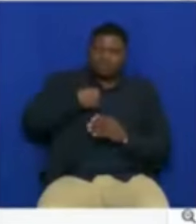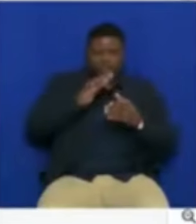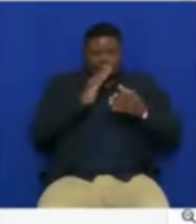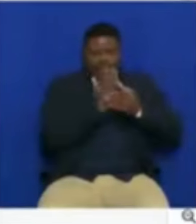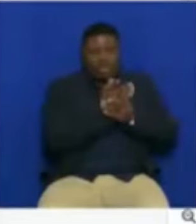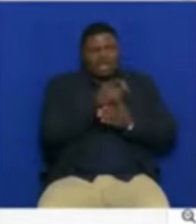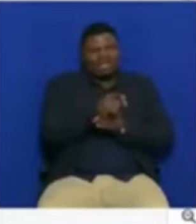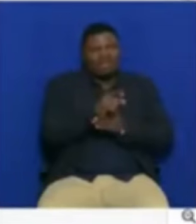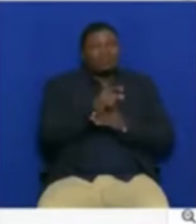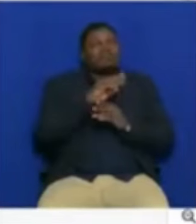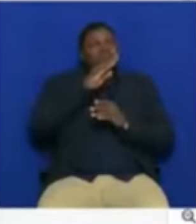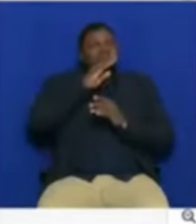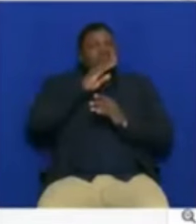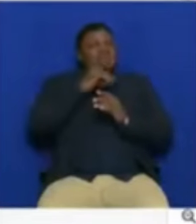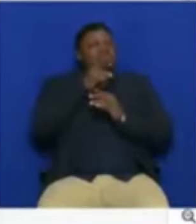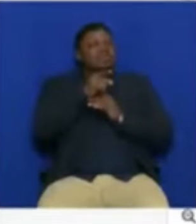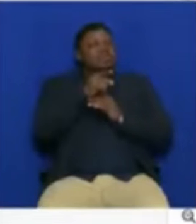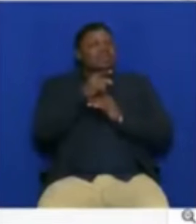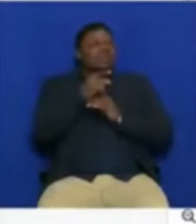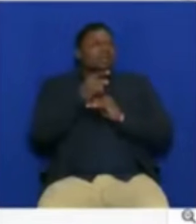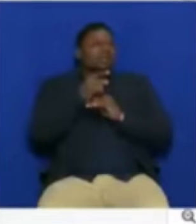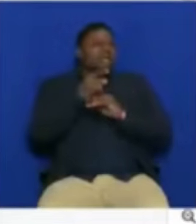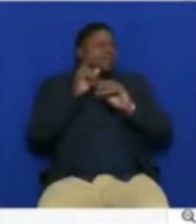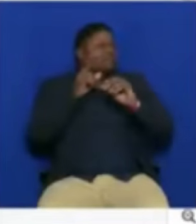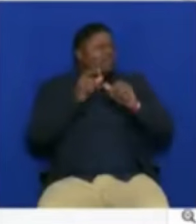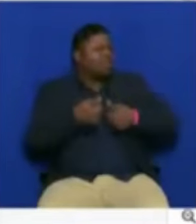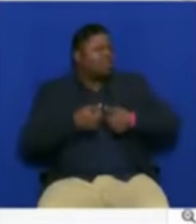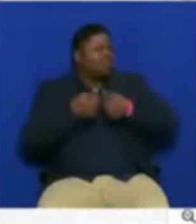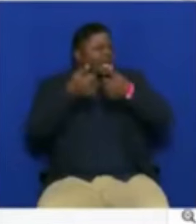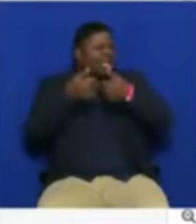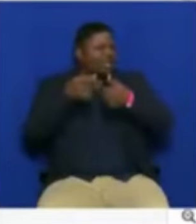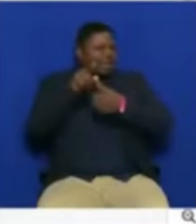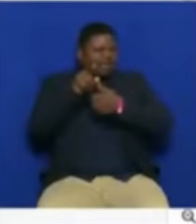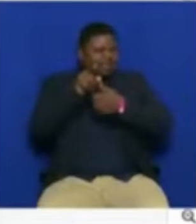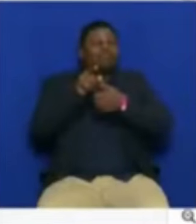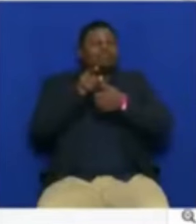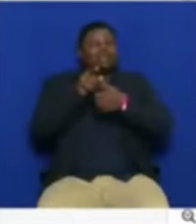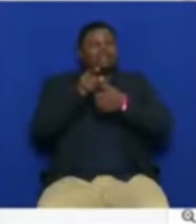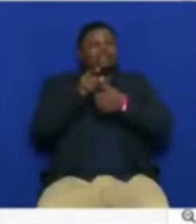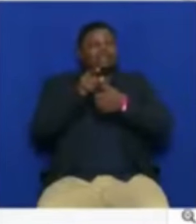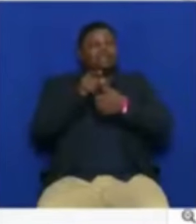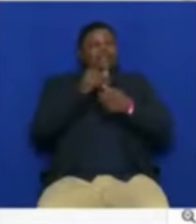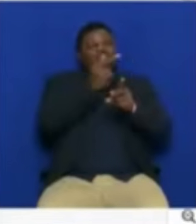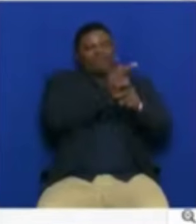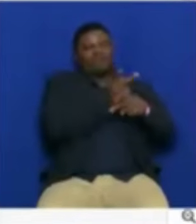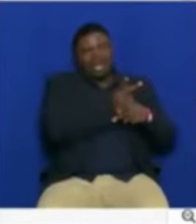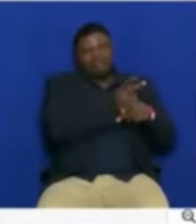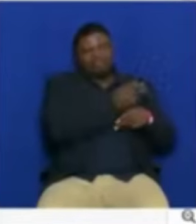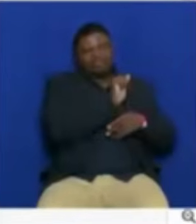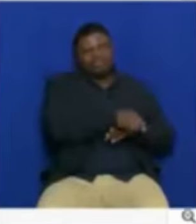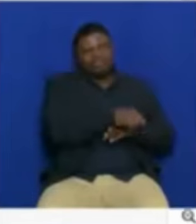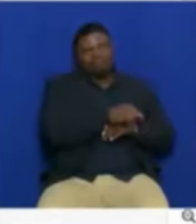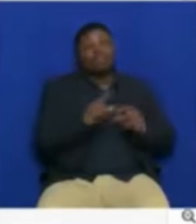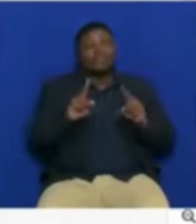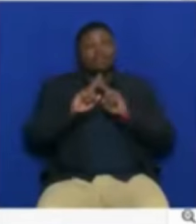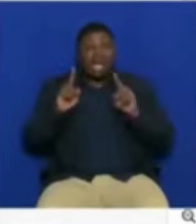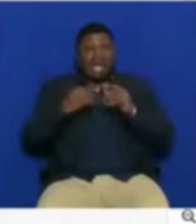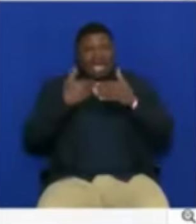I traveled to Gauteng and opened following dockets as per Orlando SAPS. Then he provides a